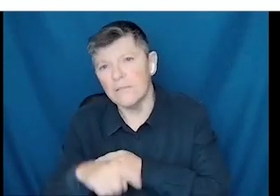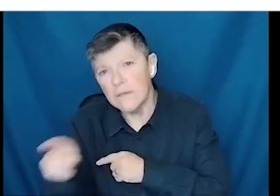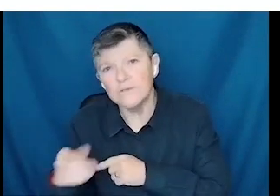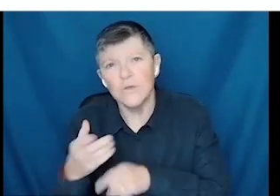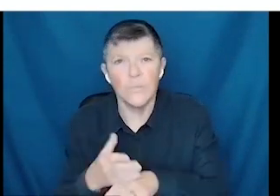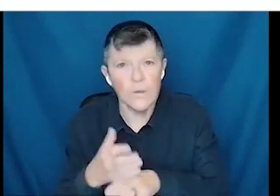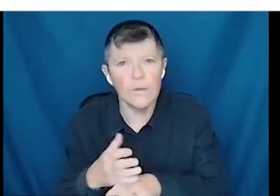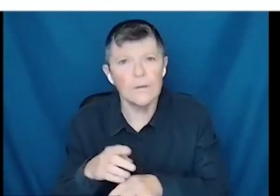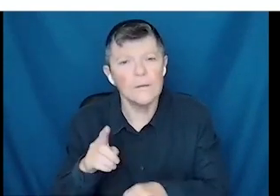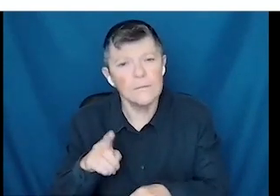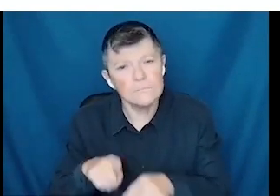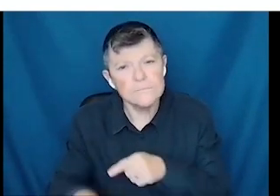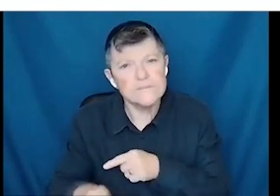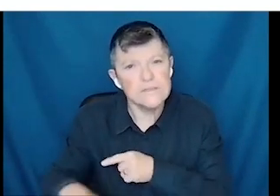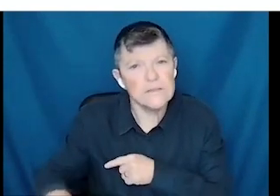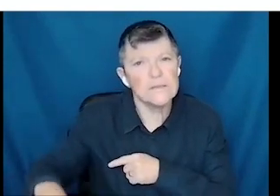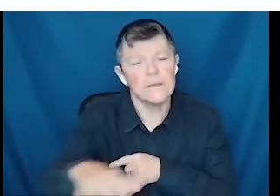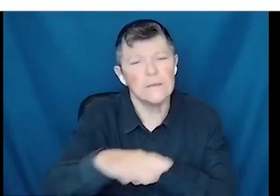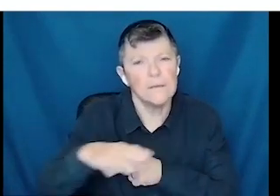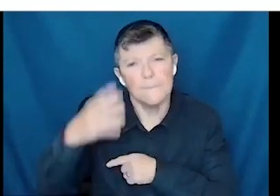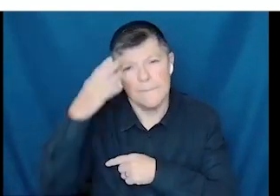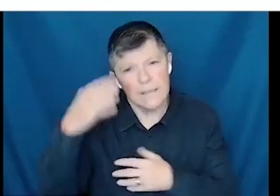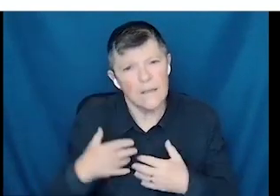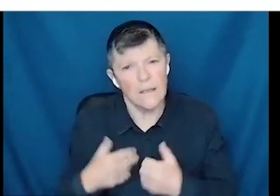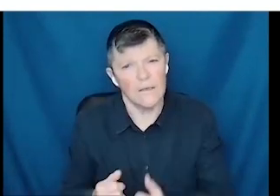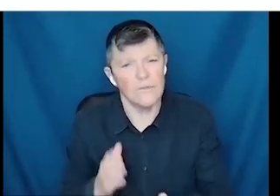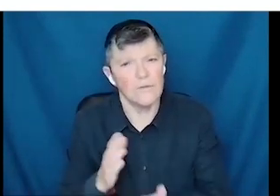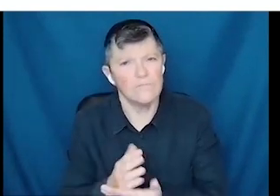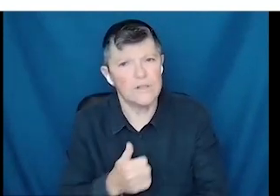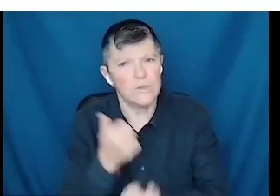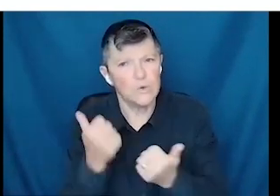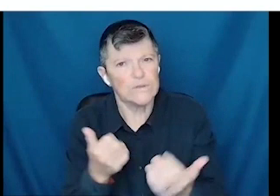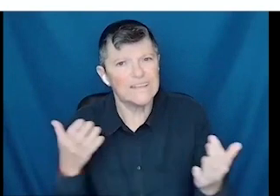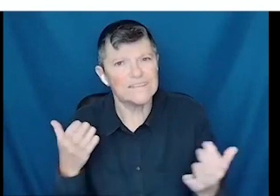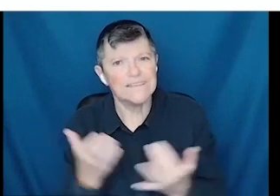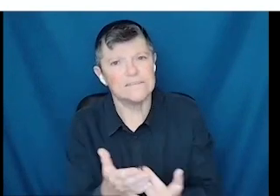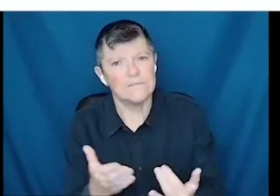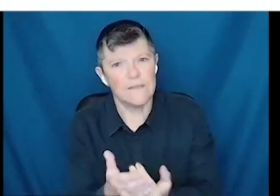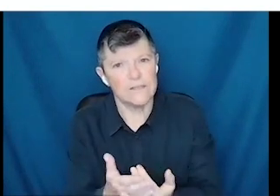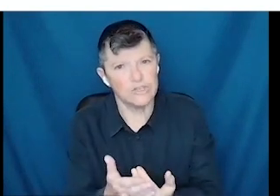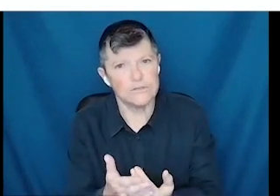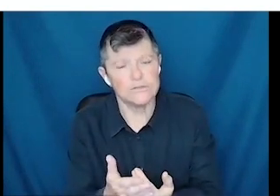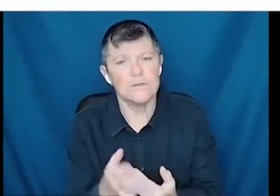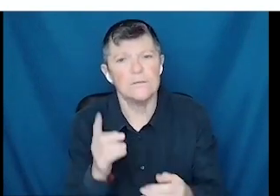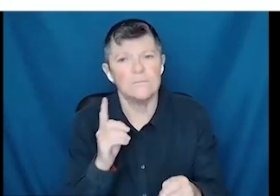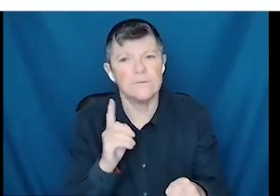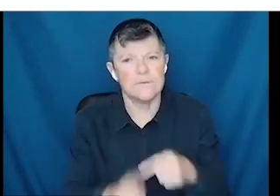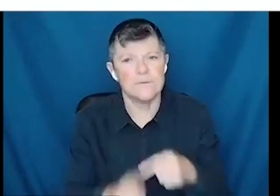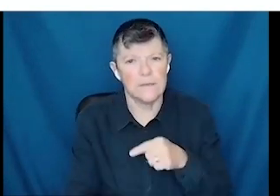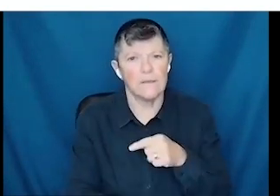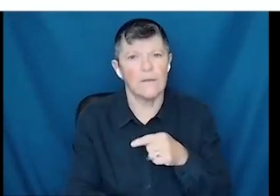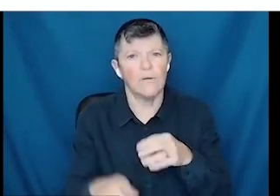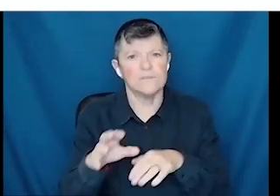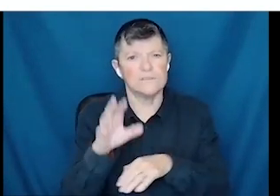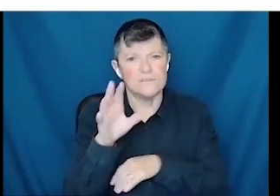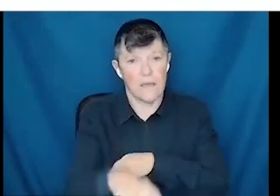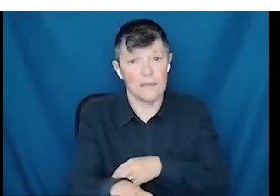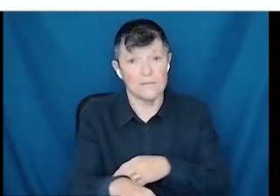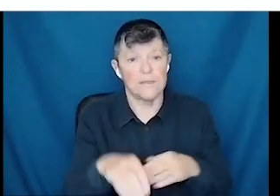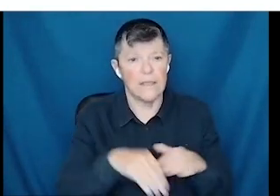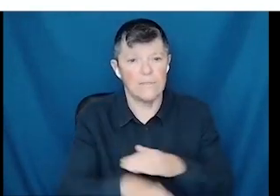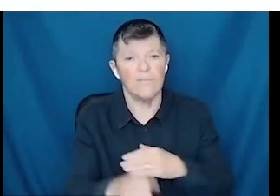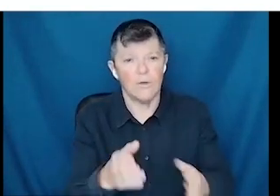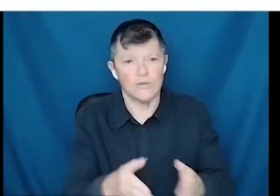mental health, are really good at interventions, particularly on site in the hospital. And I just wanted to show you